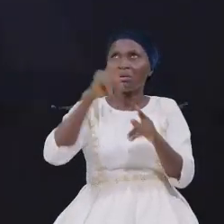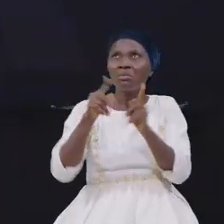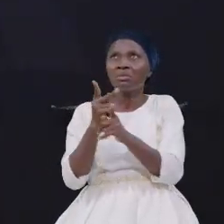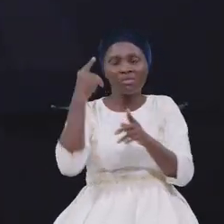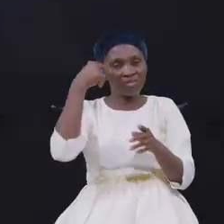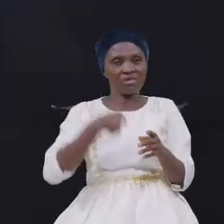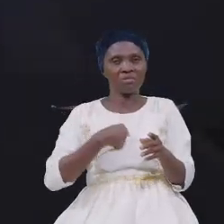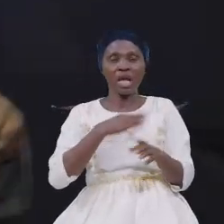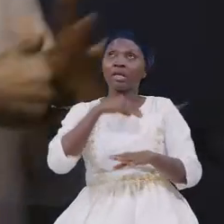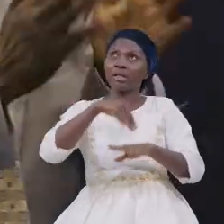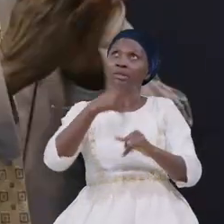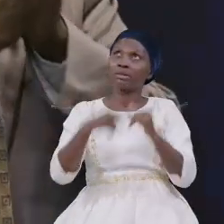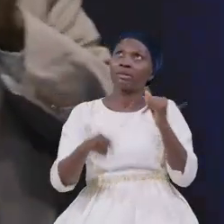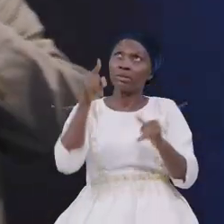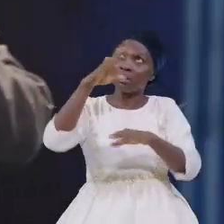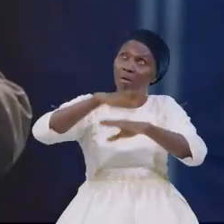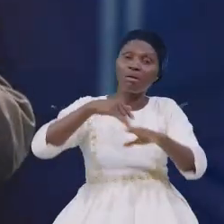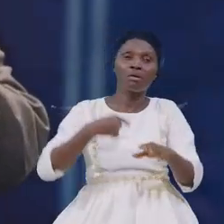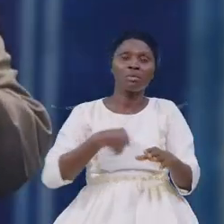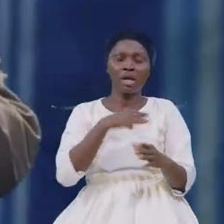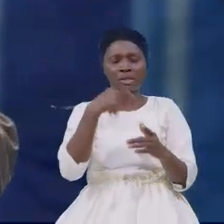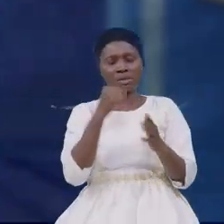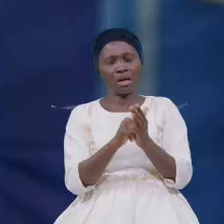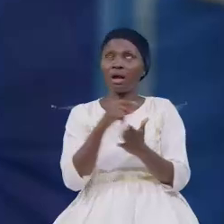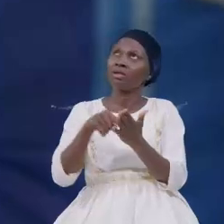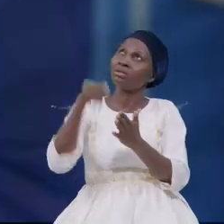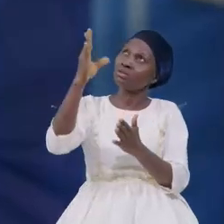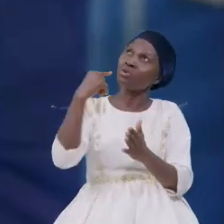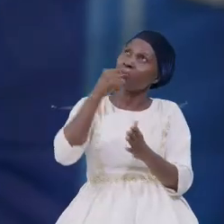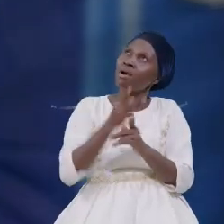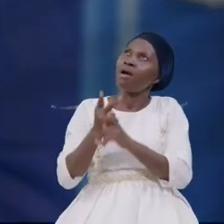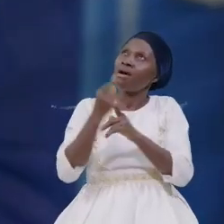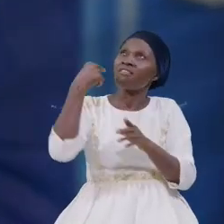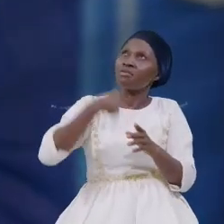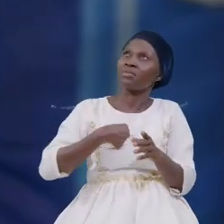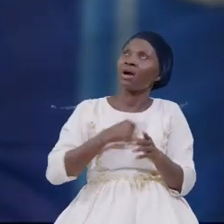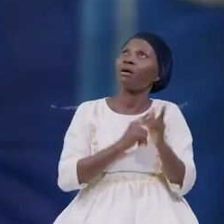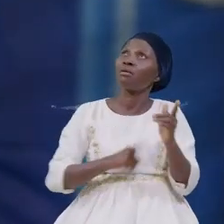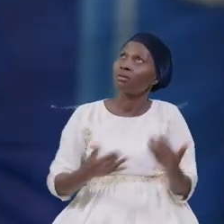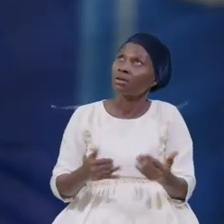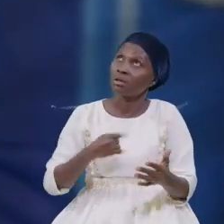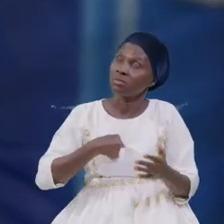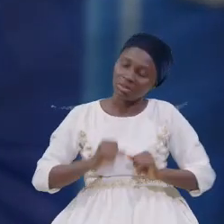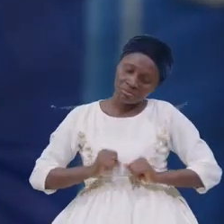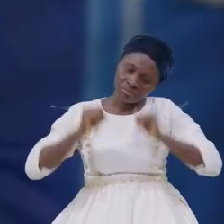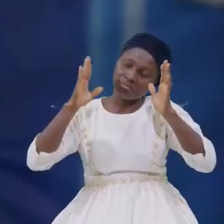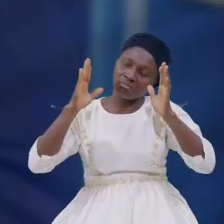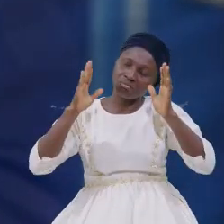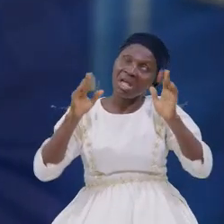this God who has been taking care of me, Lord, I come just as I